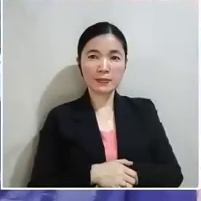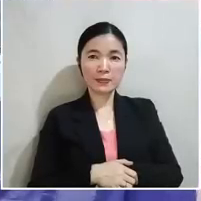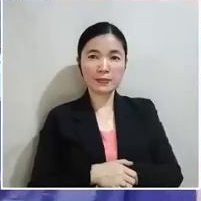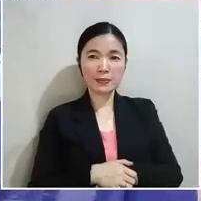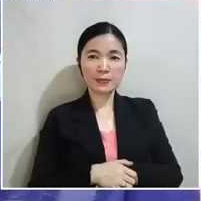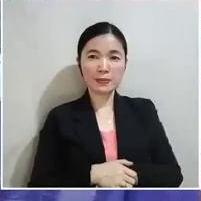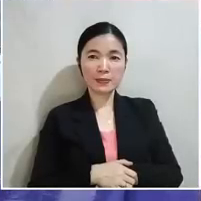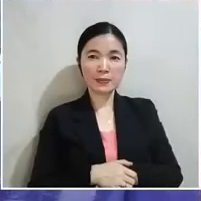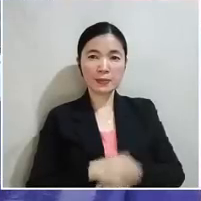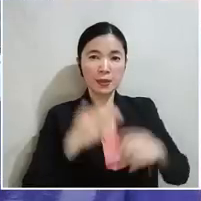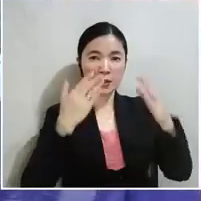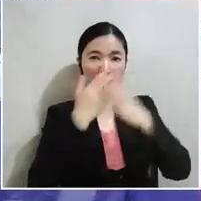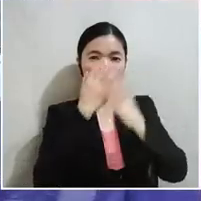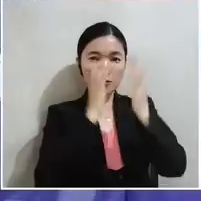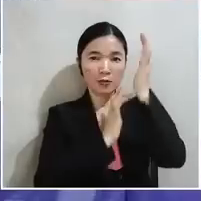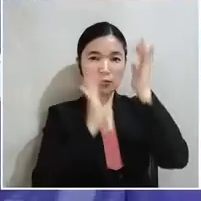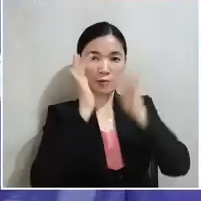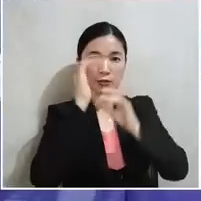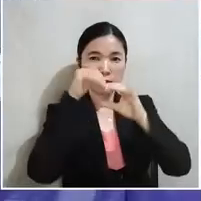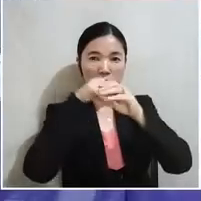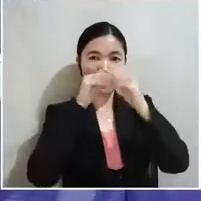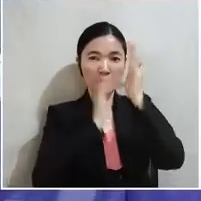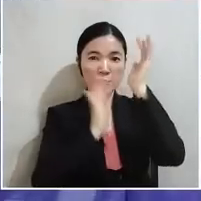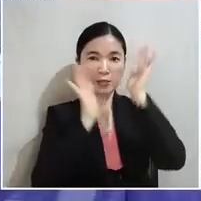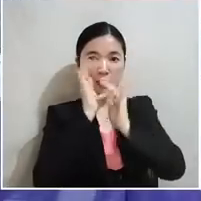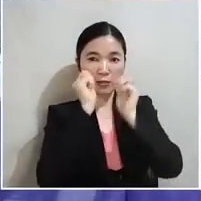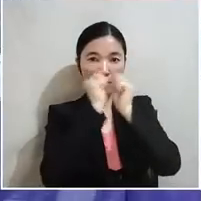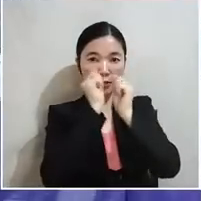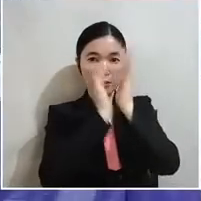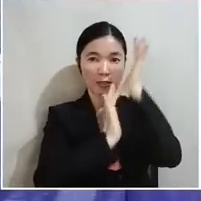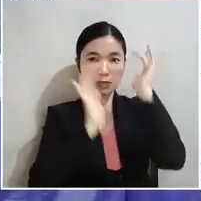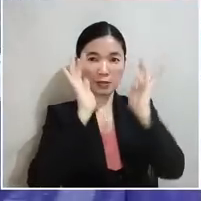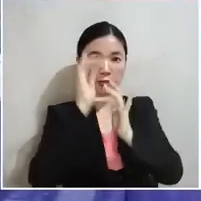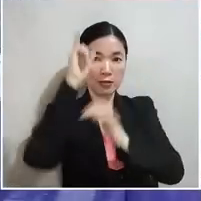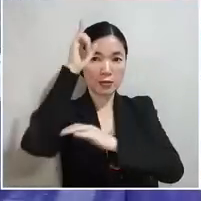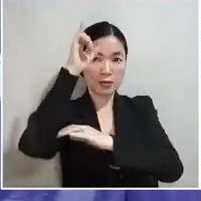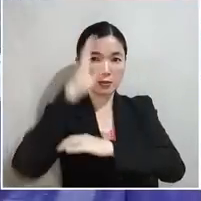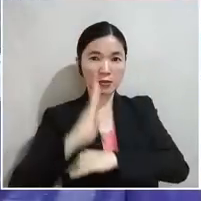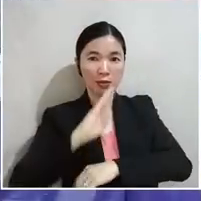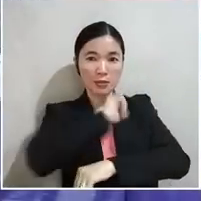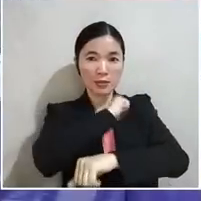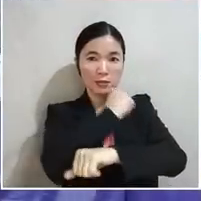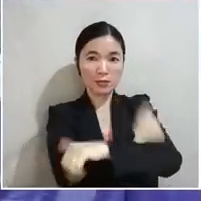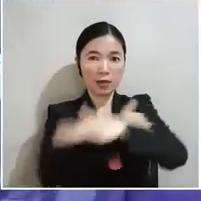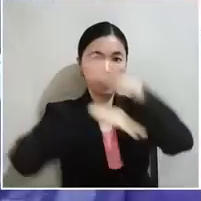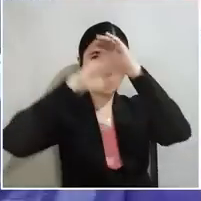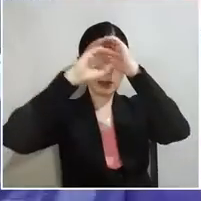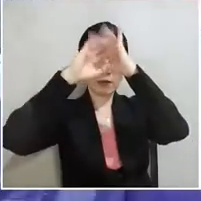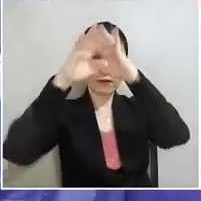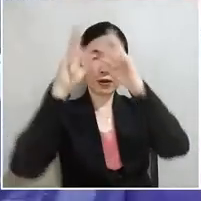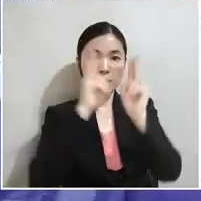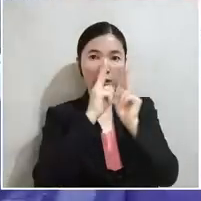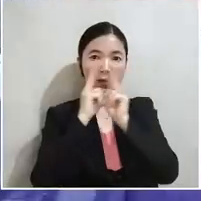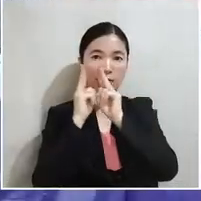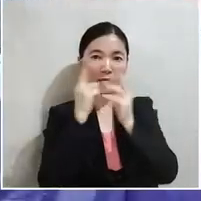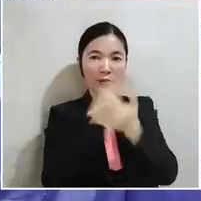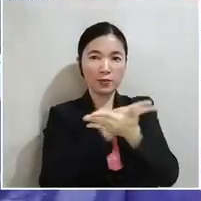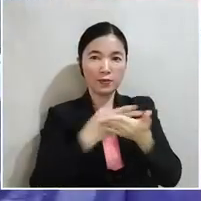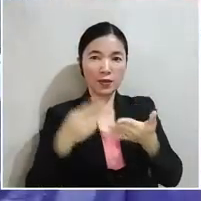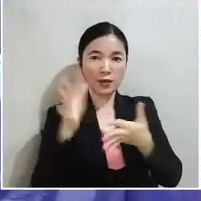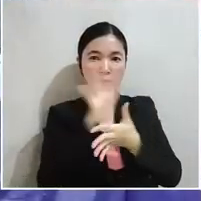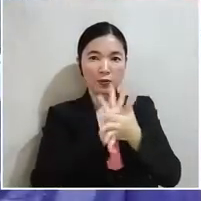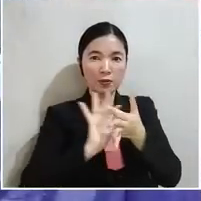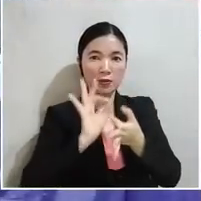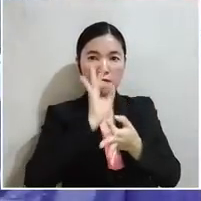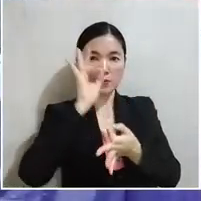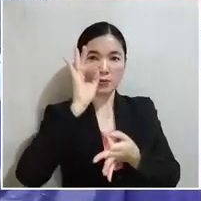Through him, and with him, and in him, O God, Almighty Father, in the unity of the Holy Spirit,